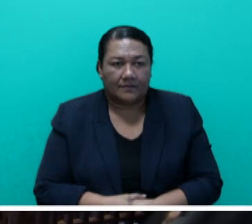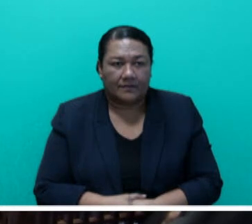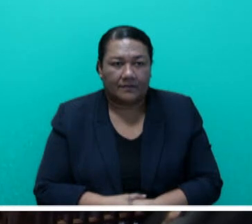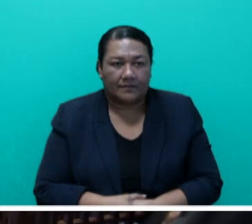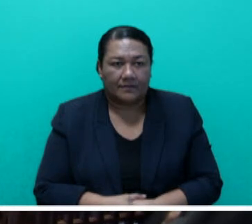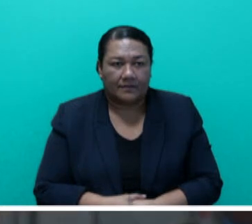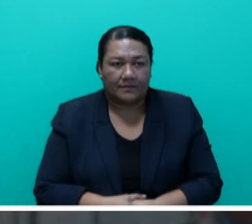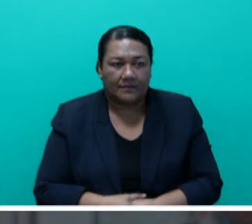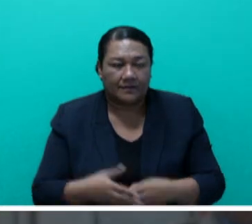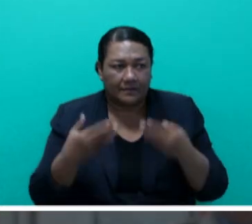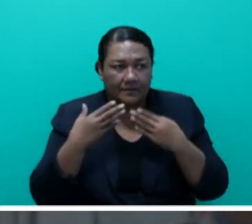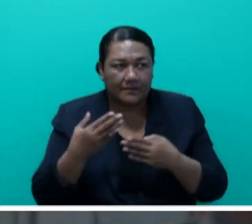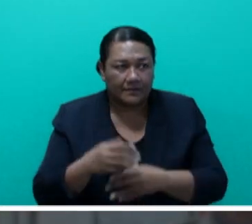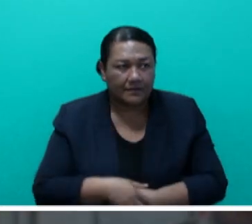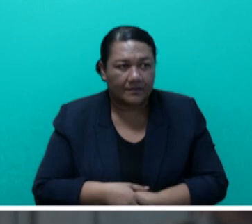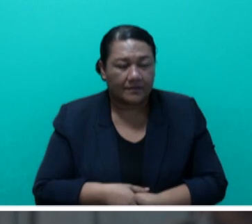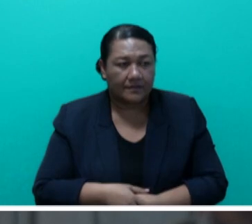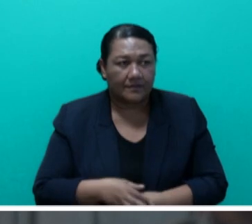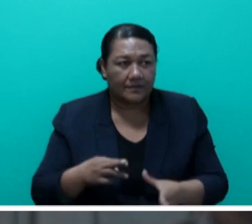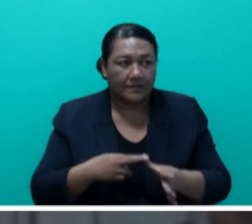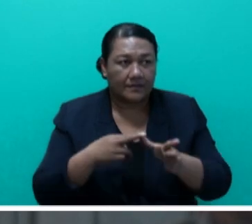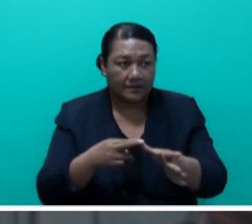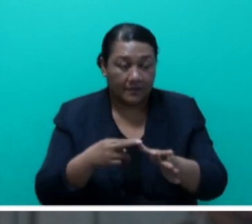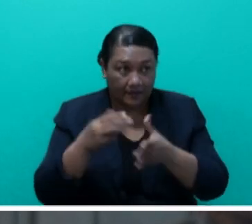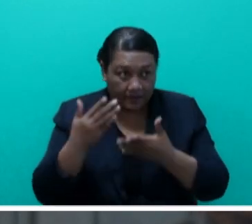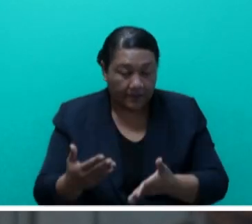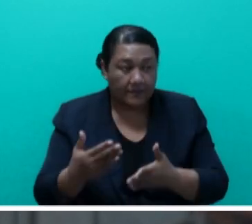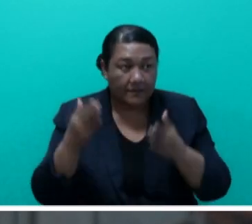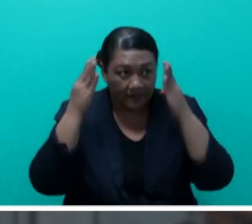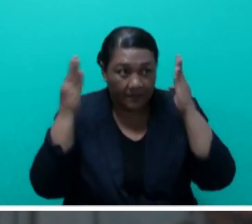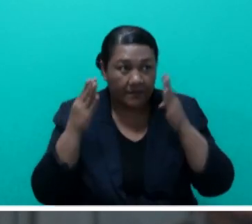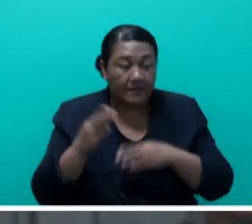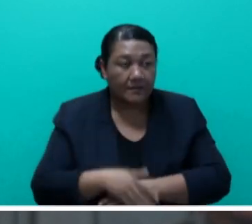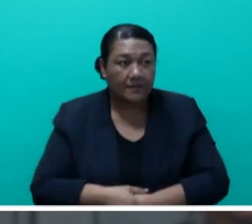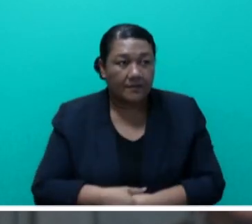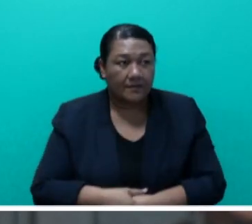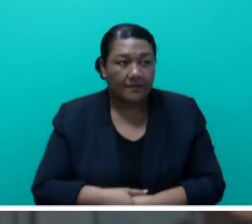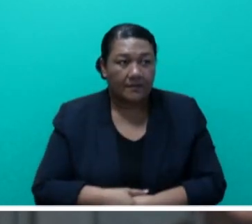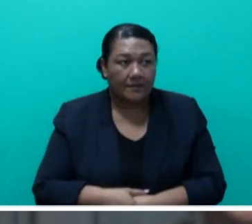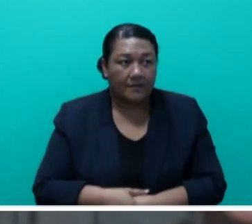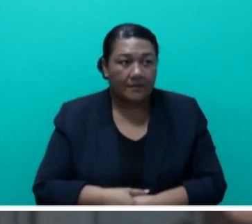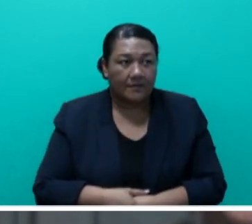I will respond to that question later, Mr. Honorable Speaker, sir. Why?